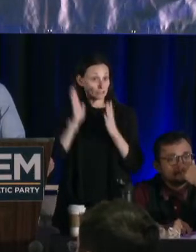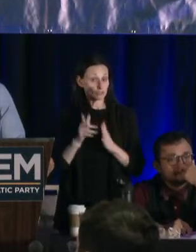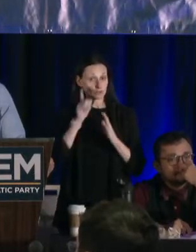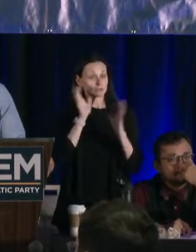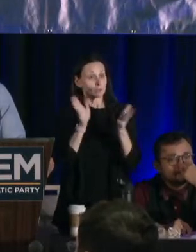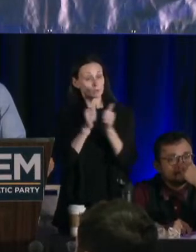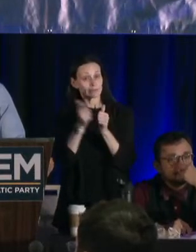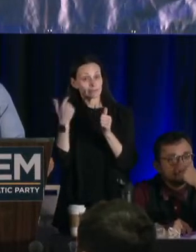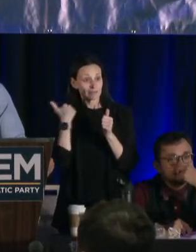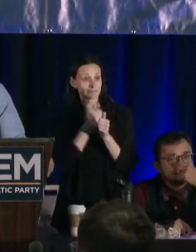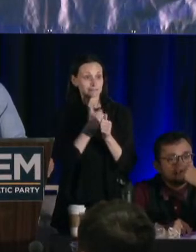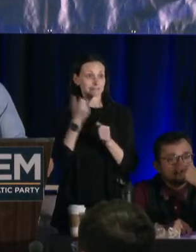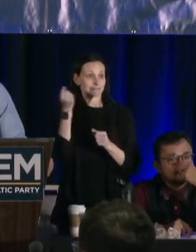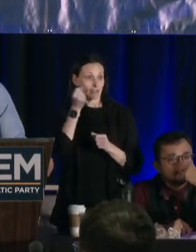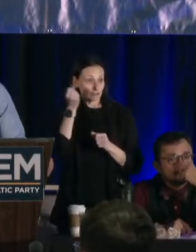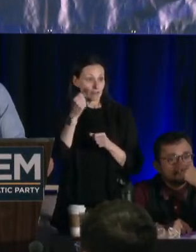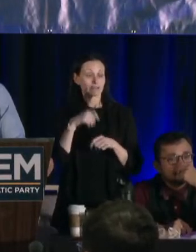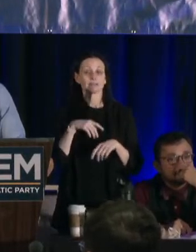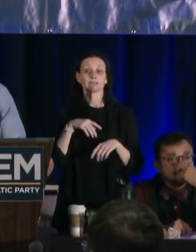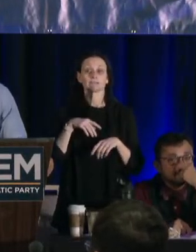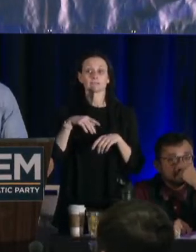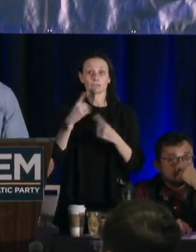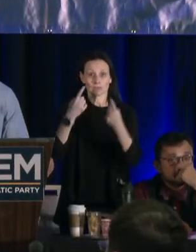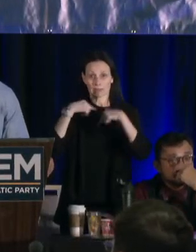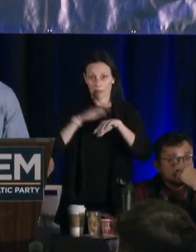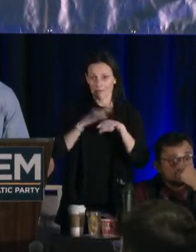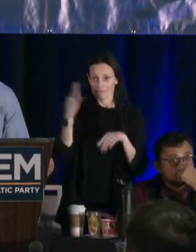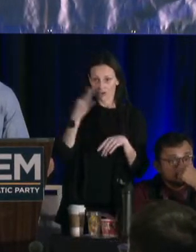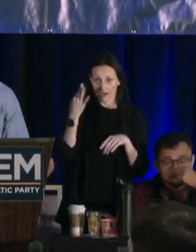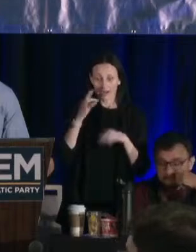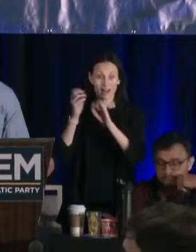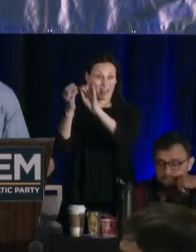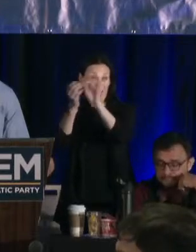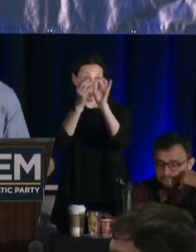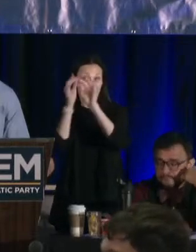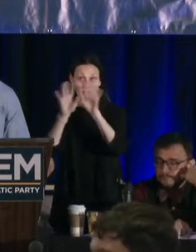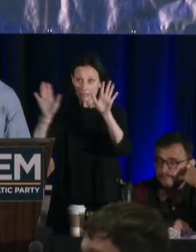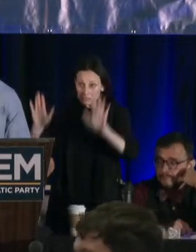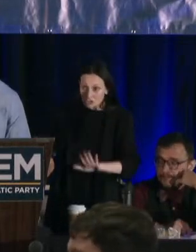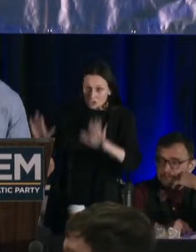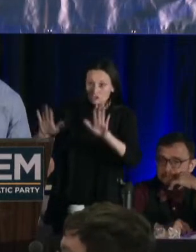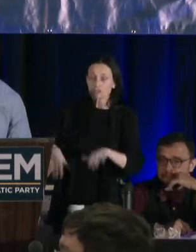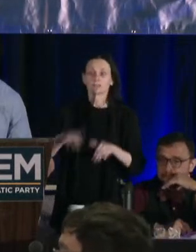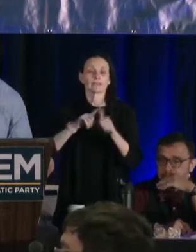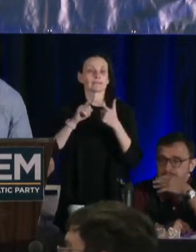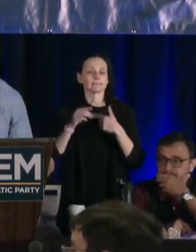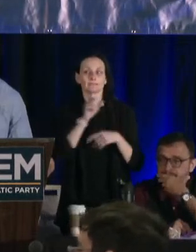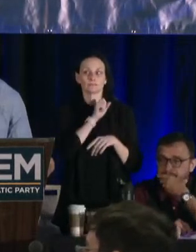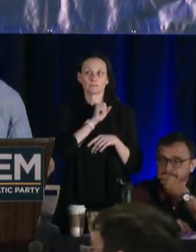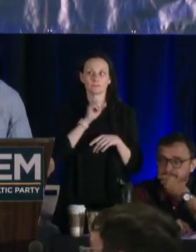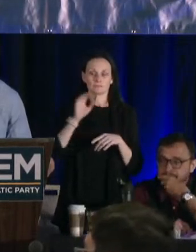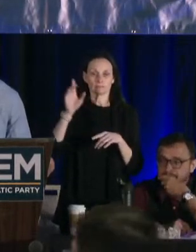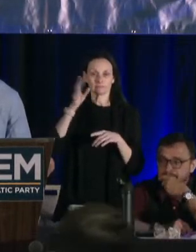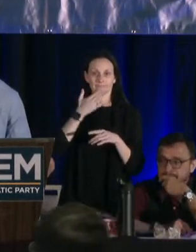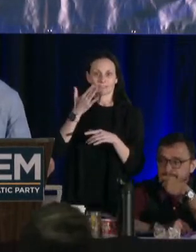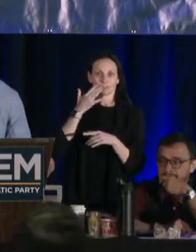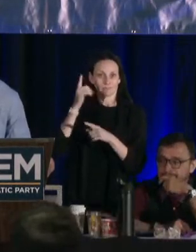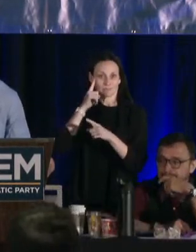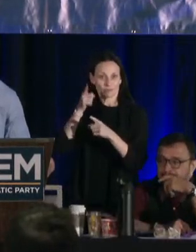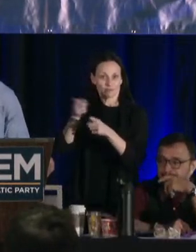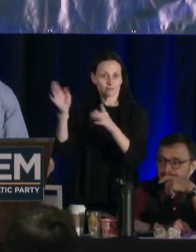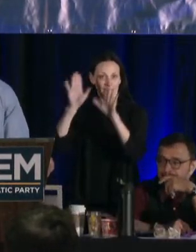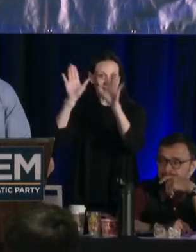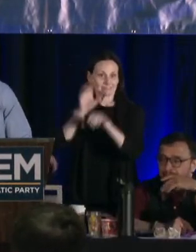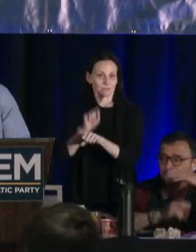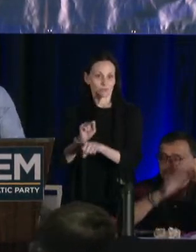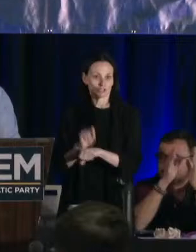on Saturday and the authors who came on Friday. And thank you to our staff, especially Nick Vaneskal, who does an amazing job